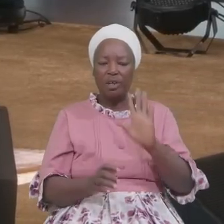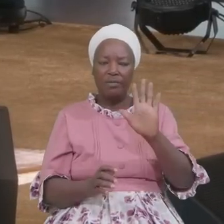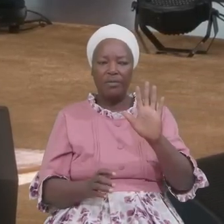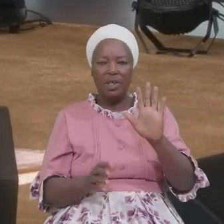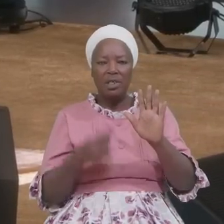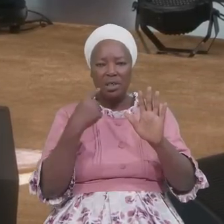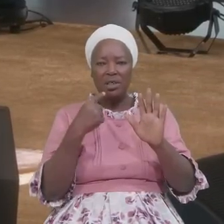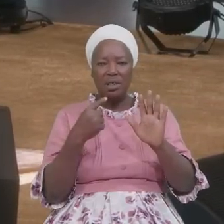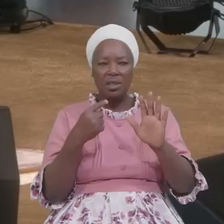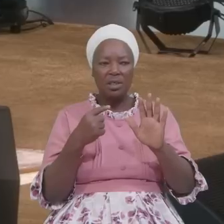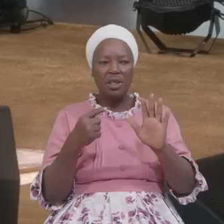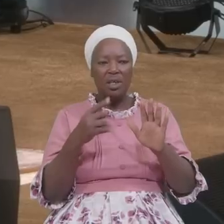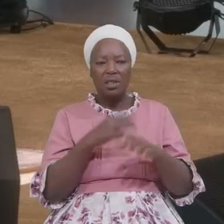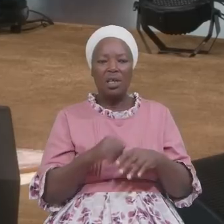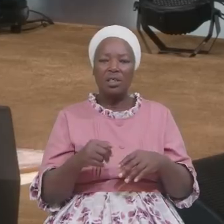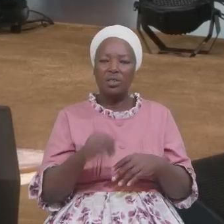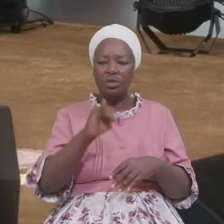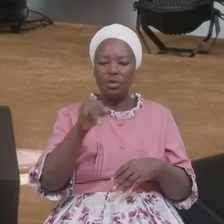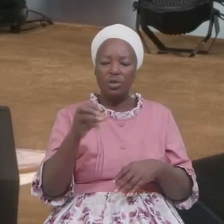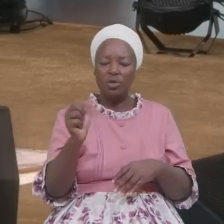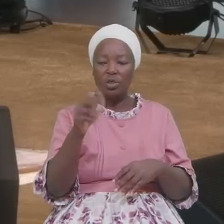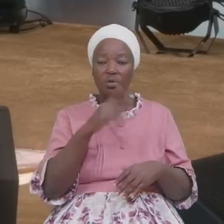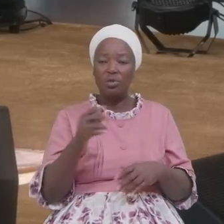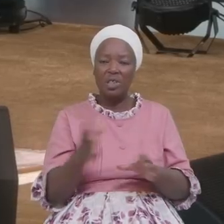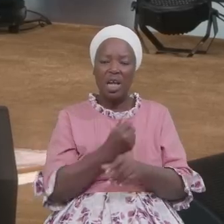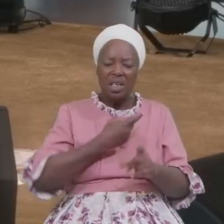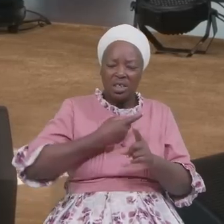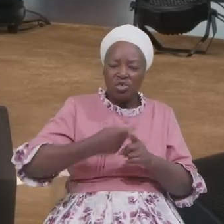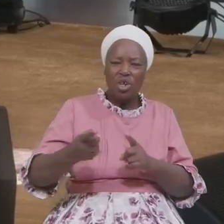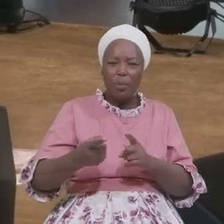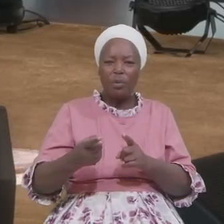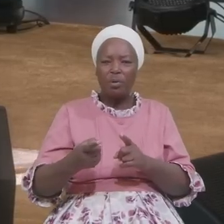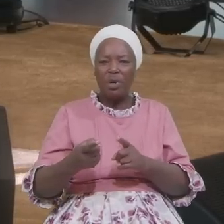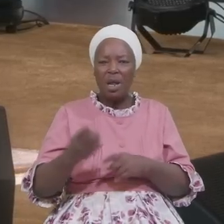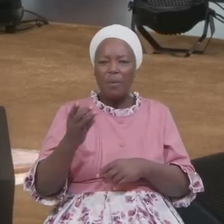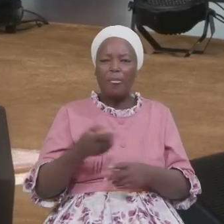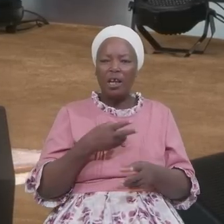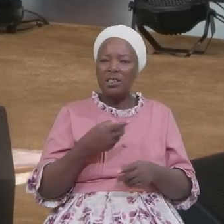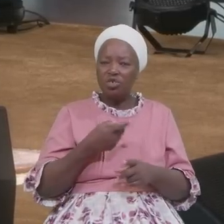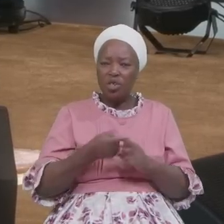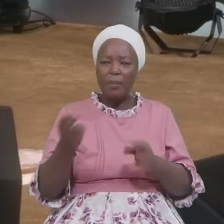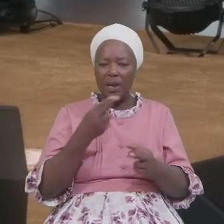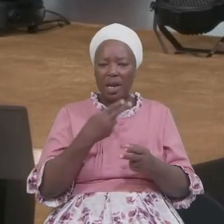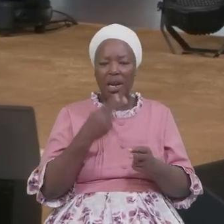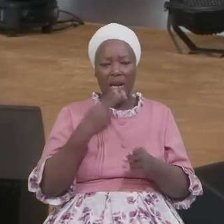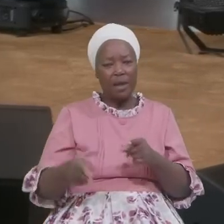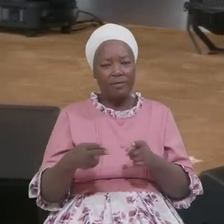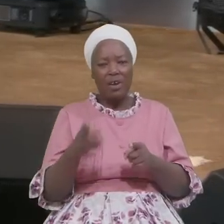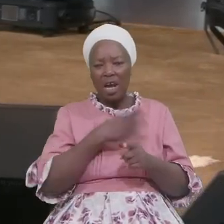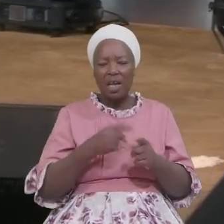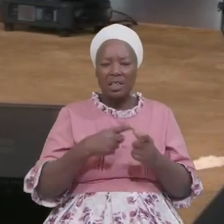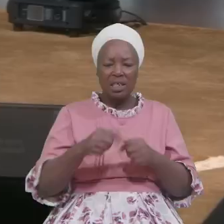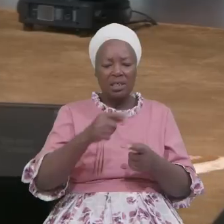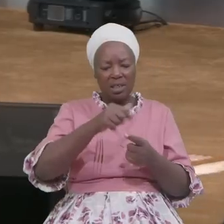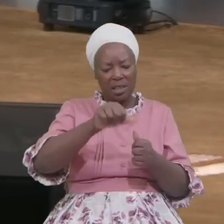take sharp knives and circumcise the children of Israel. He said the second time. Why the second